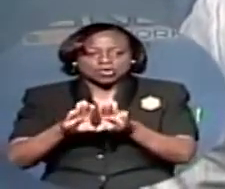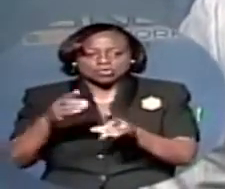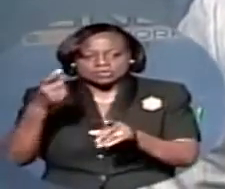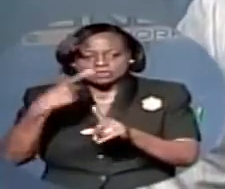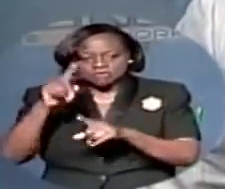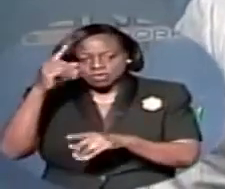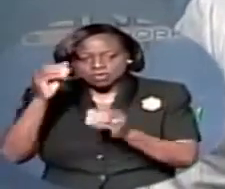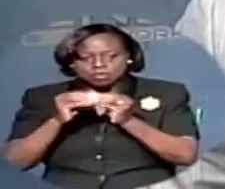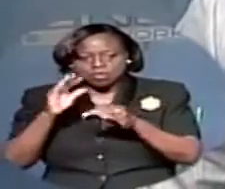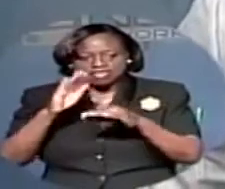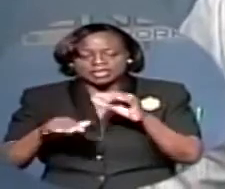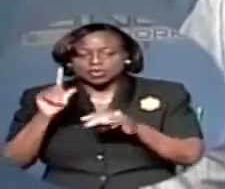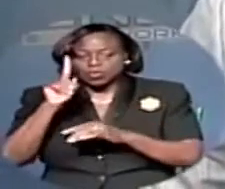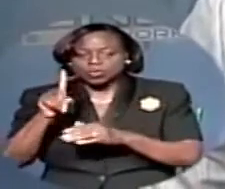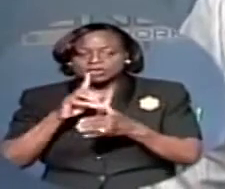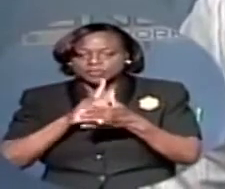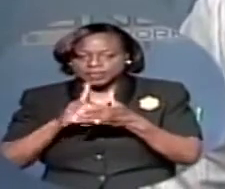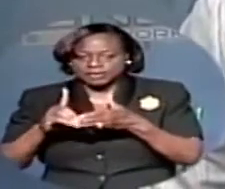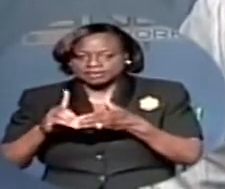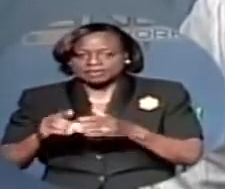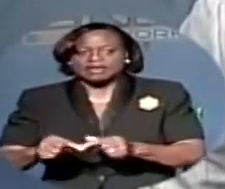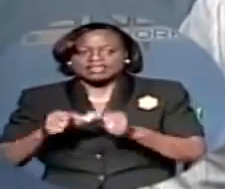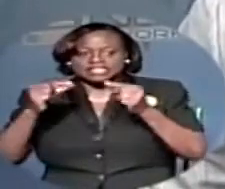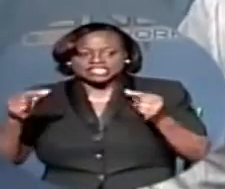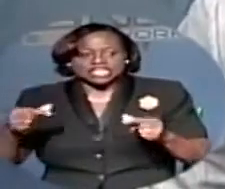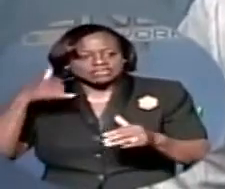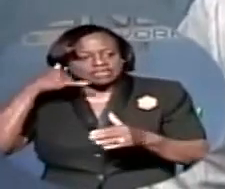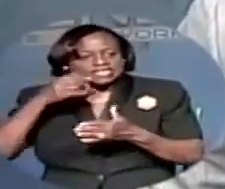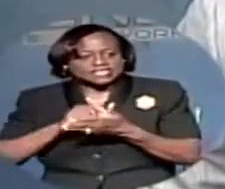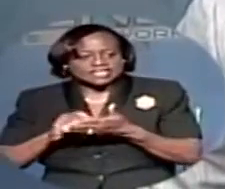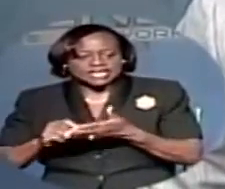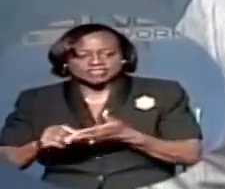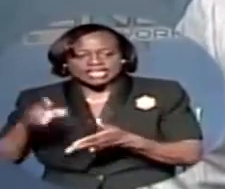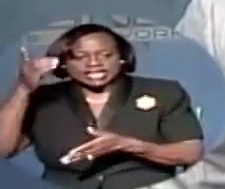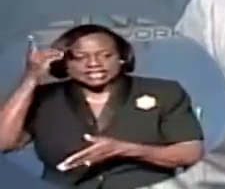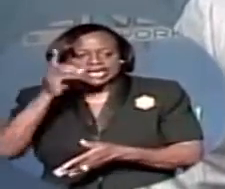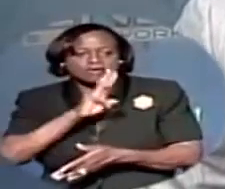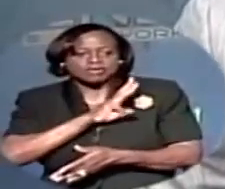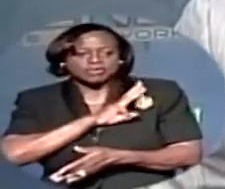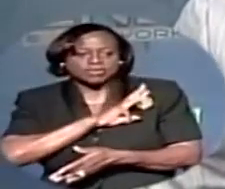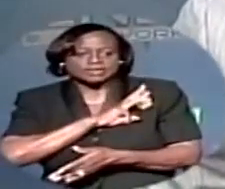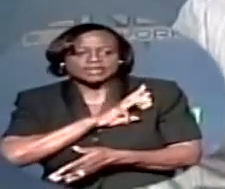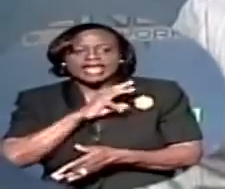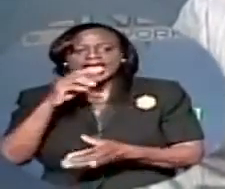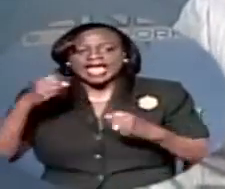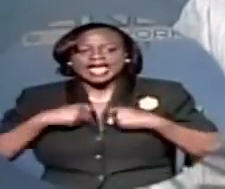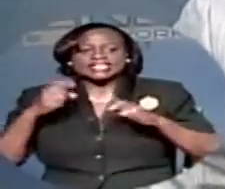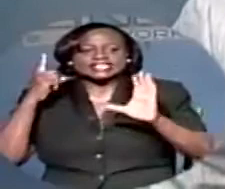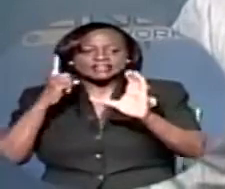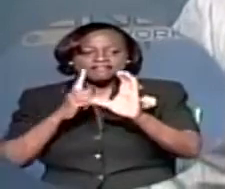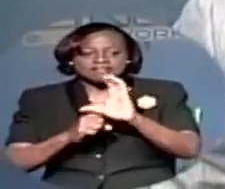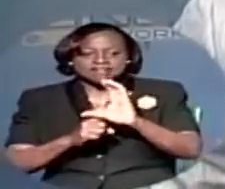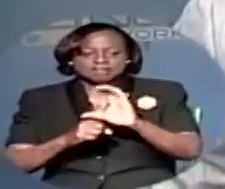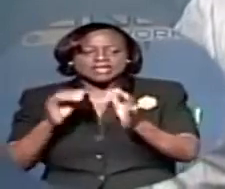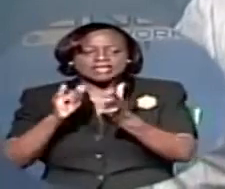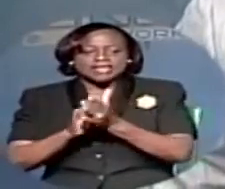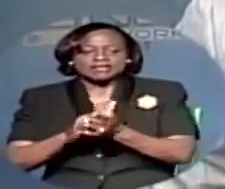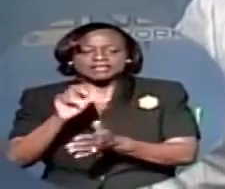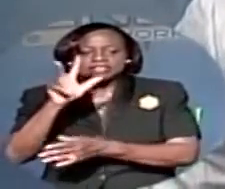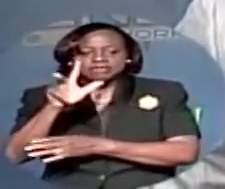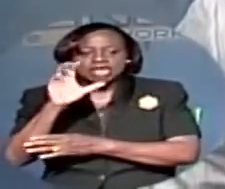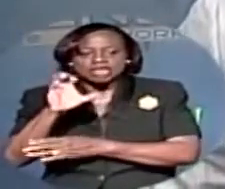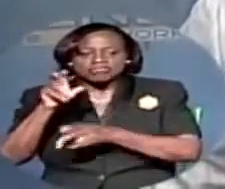General Secretary of the Bahamas Hotel Catering and Allied Workers Union, Darren Woods, has confirmed that the 300-plus employees of